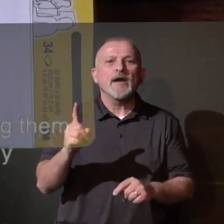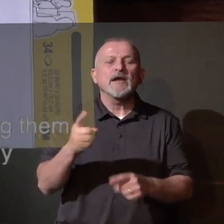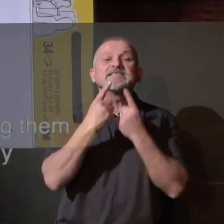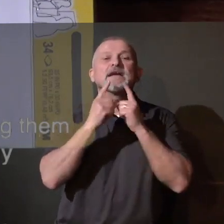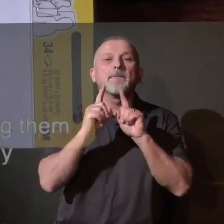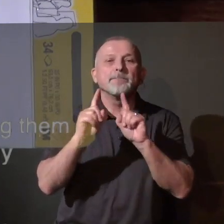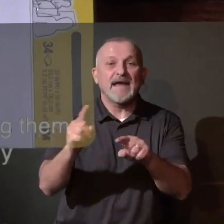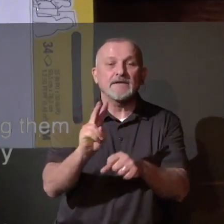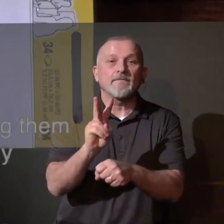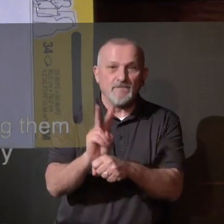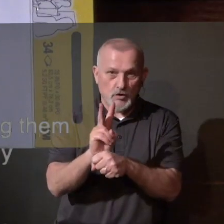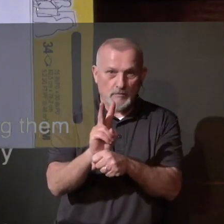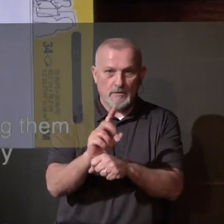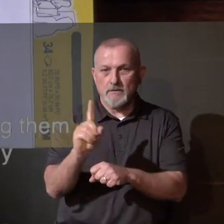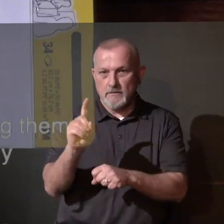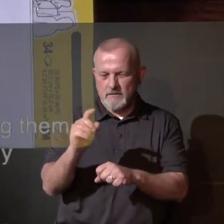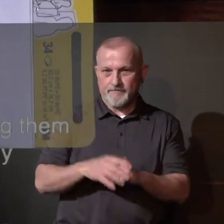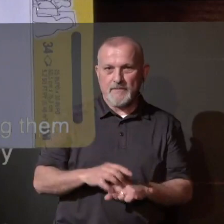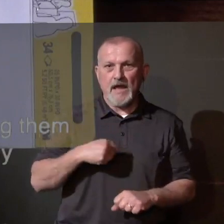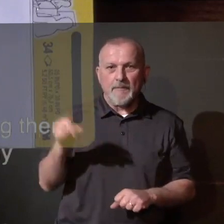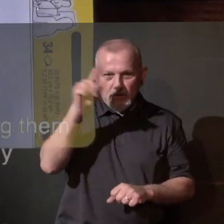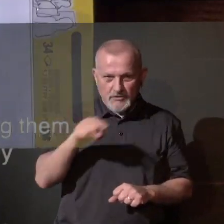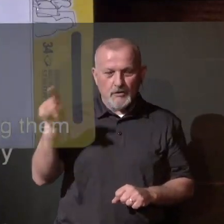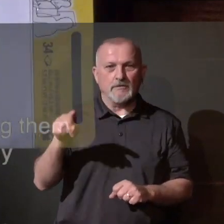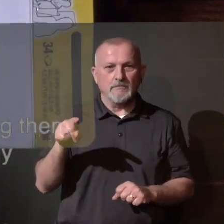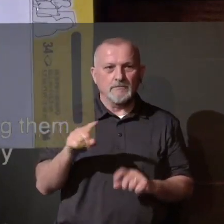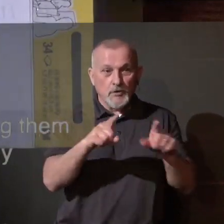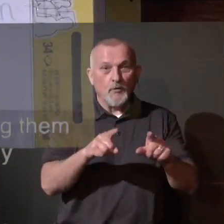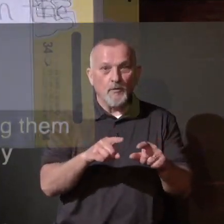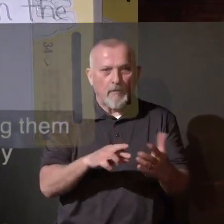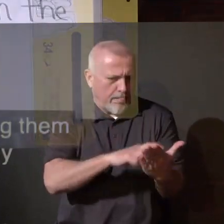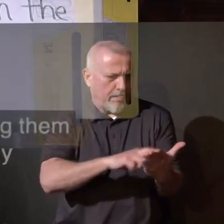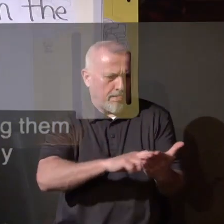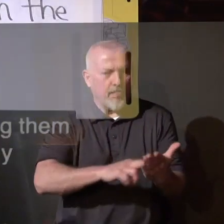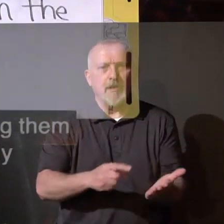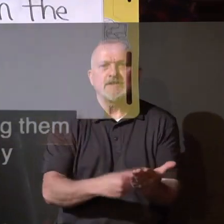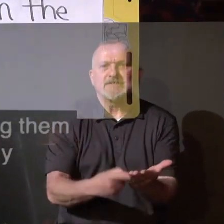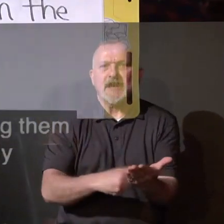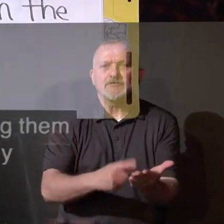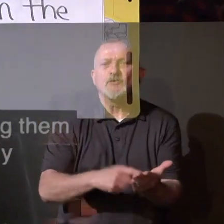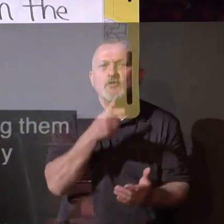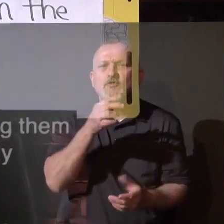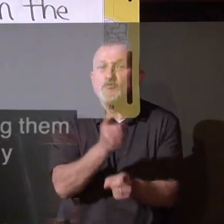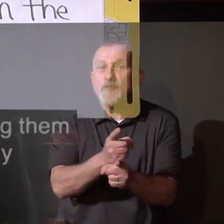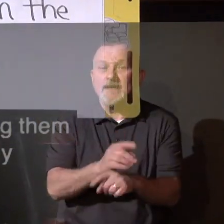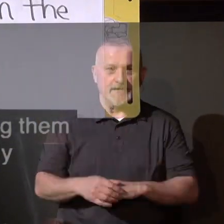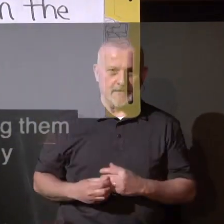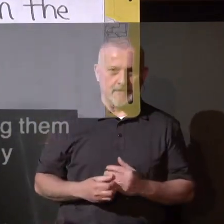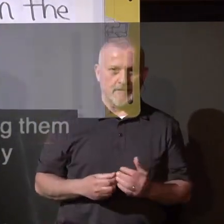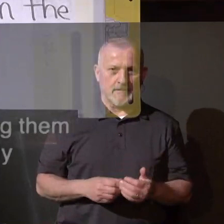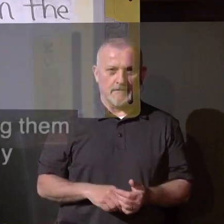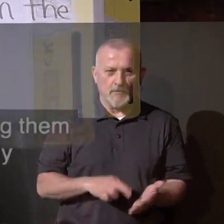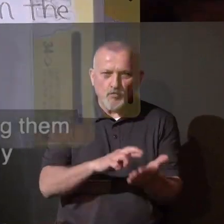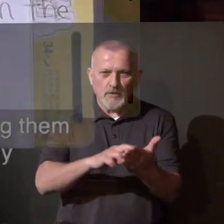the imperative verb in this statement? I'm going to circle it for you. Go. Try to figure it out. Have a discussion. See who's right.